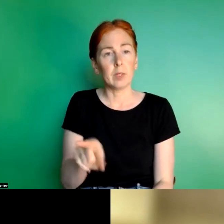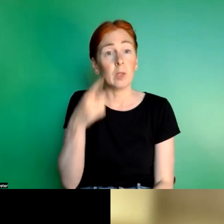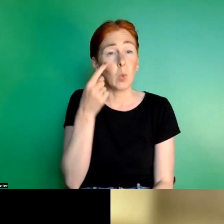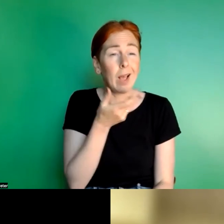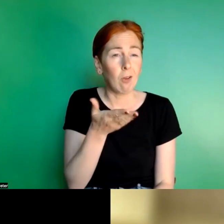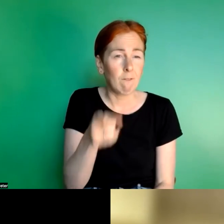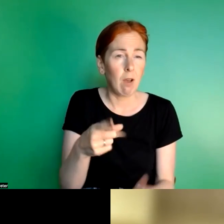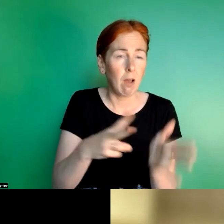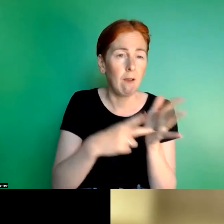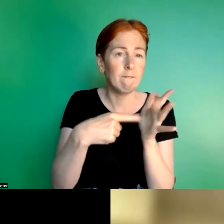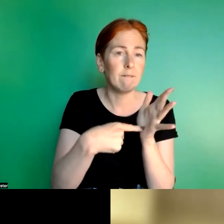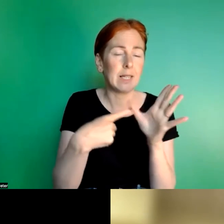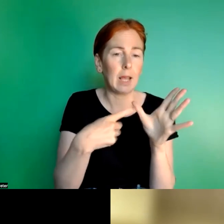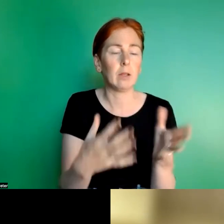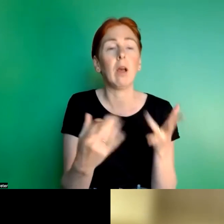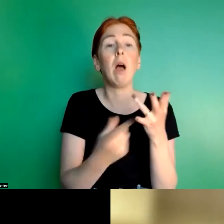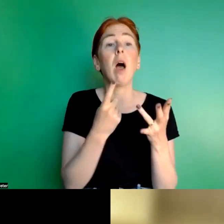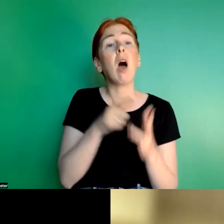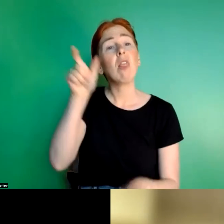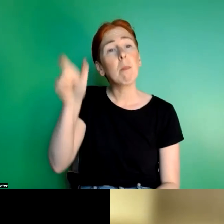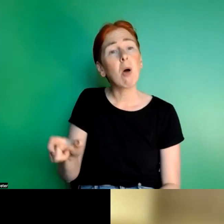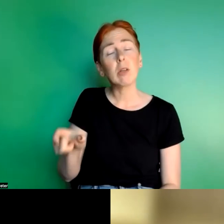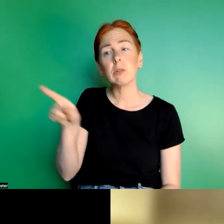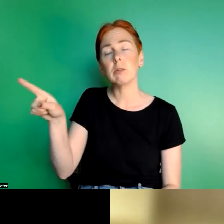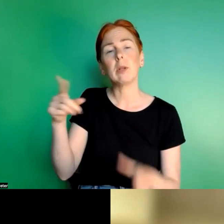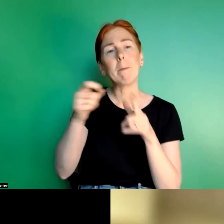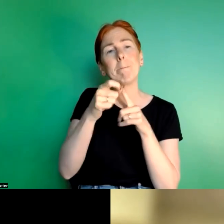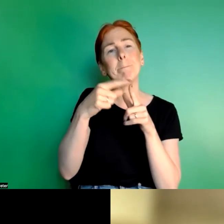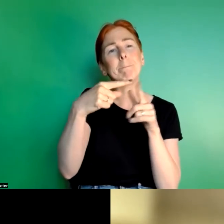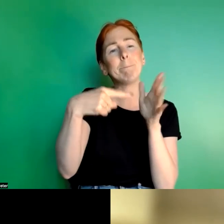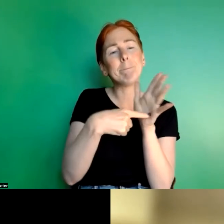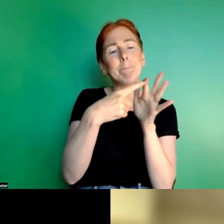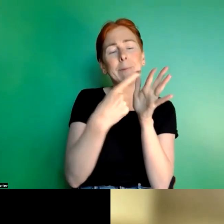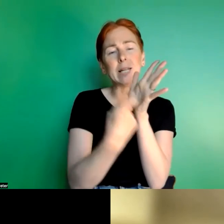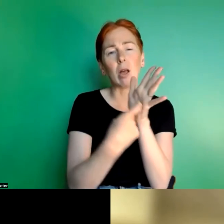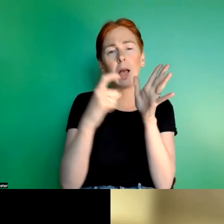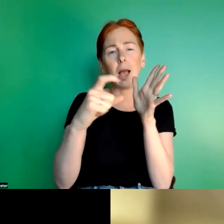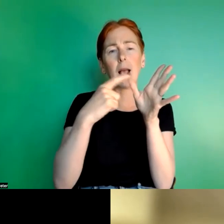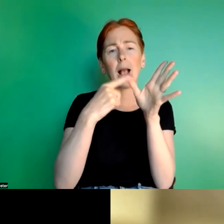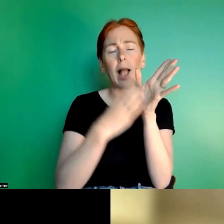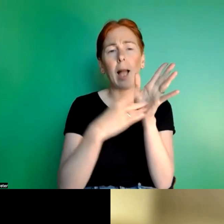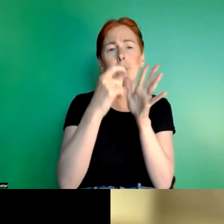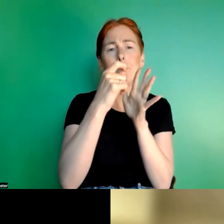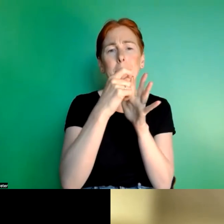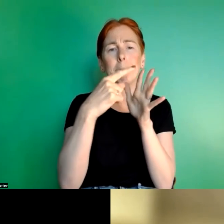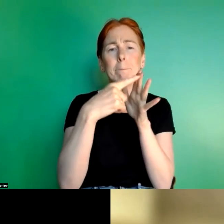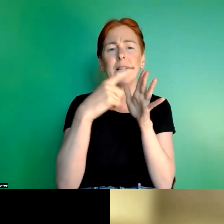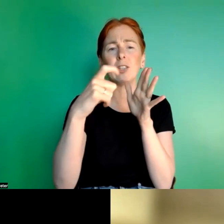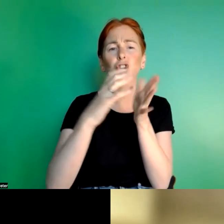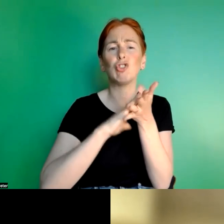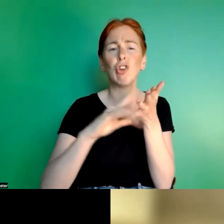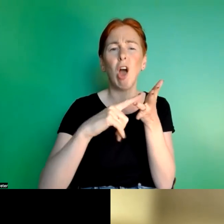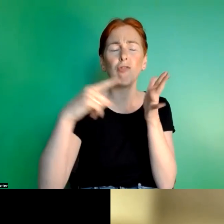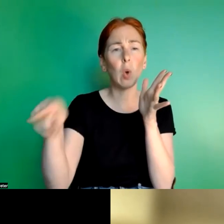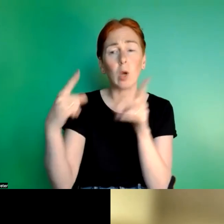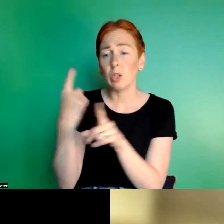So a chap called Peter Campochiaro talked about N-acetylcysteine. There was another paper